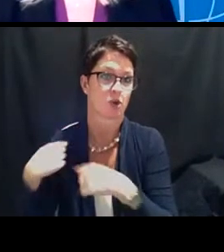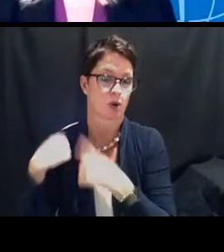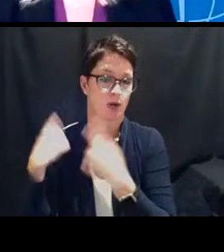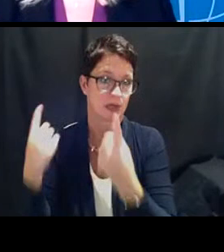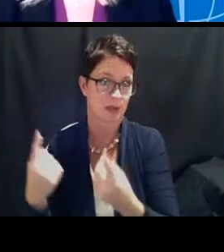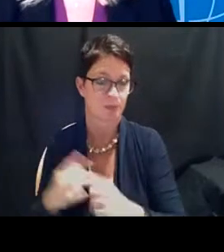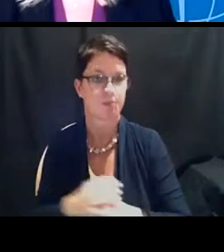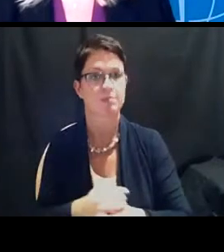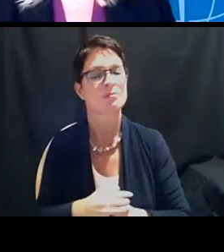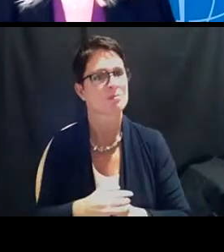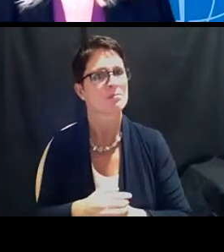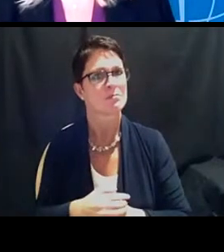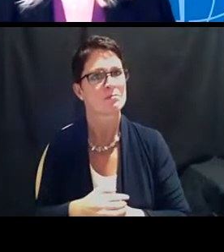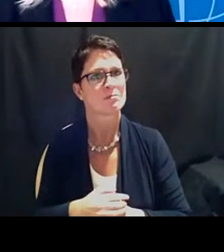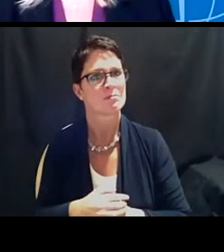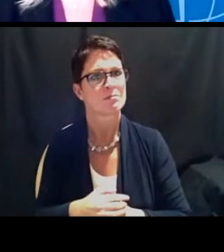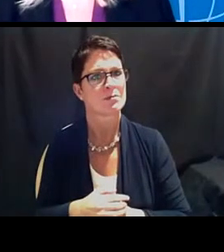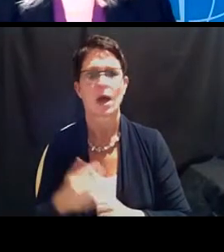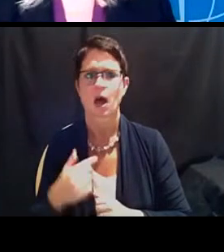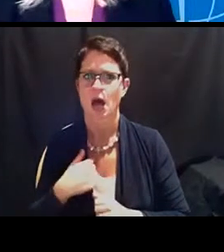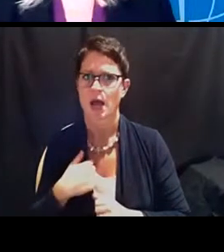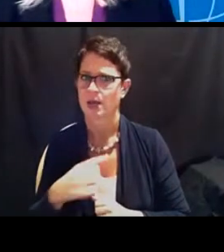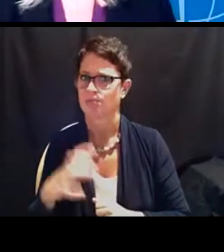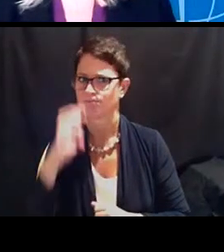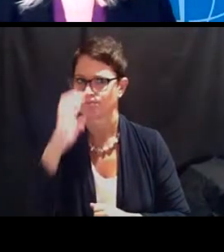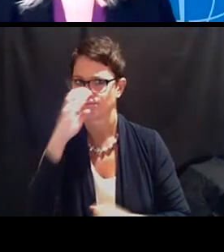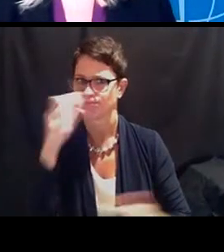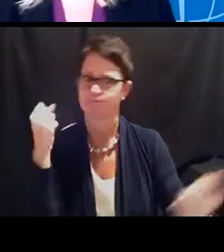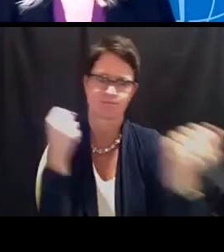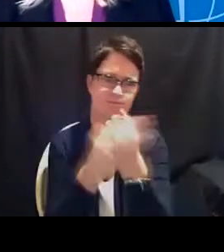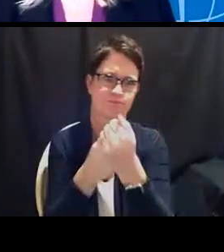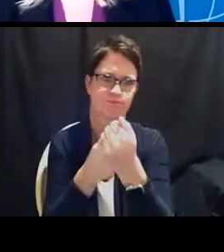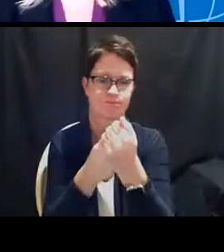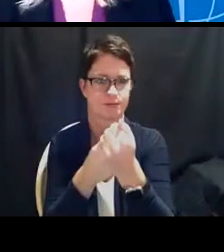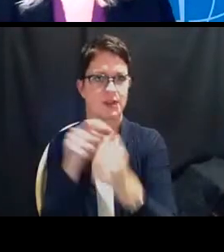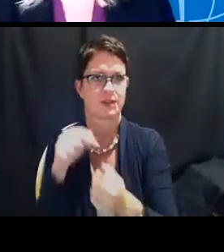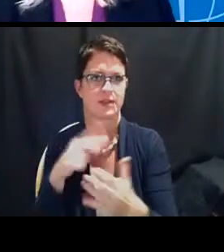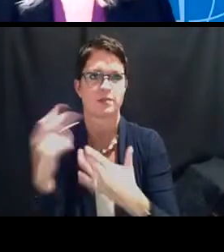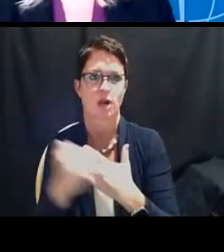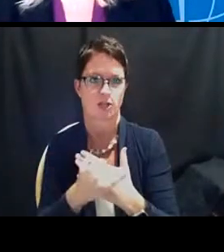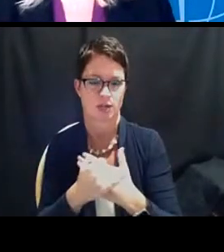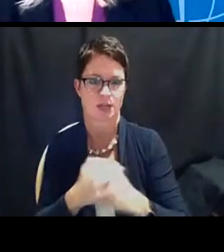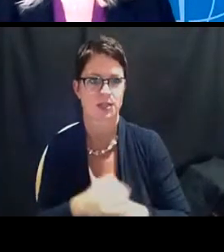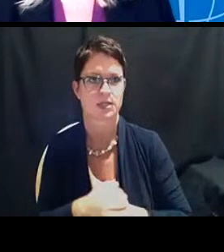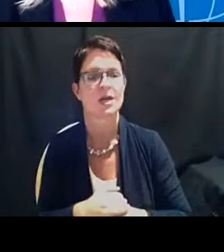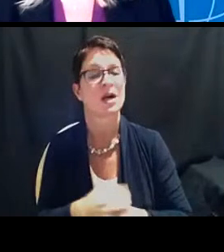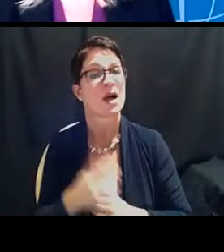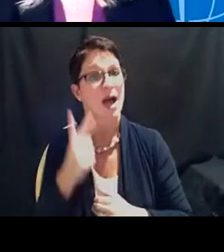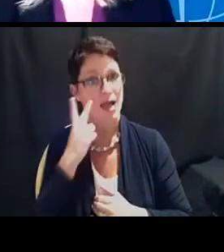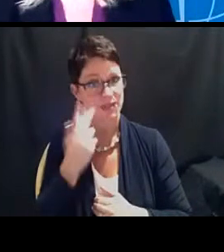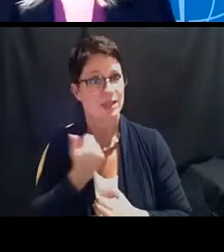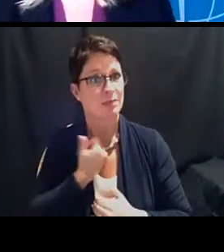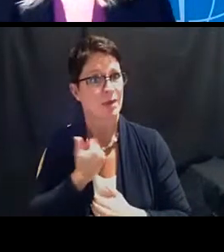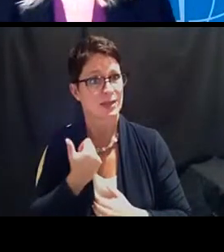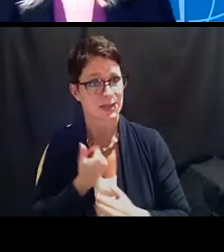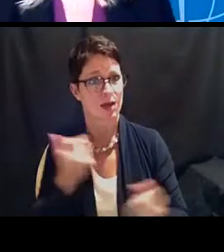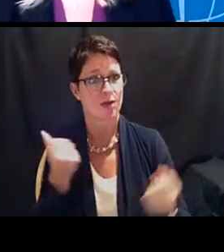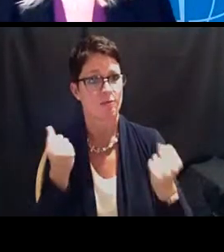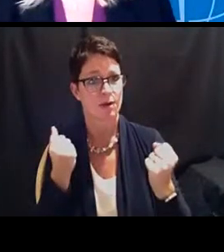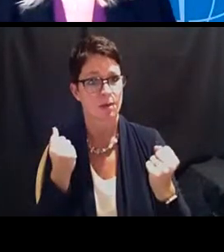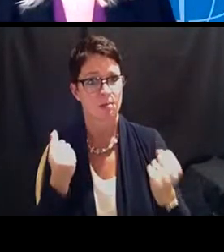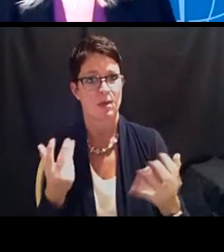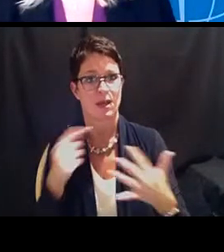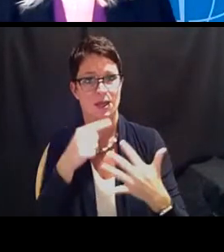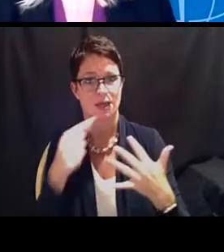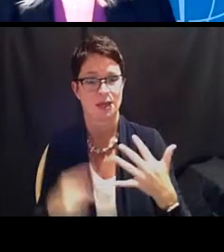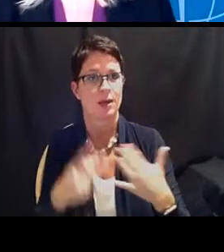I am rigidly in support of this this project. I've seen first-handedly, as many have said